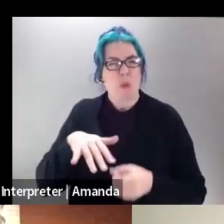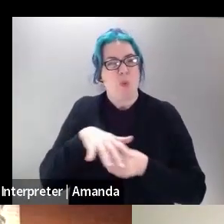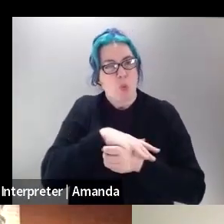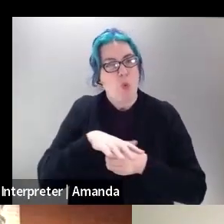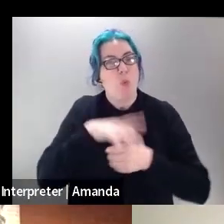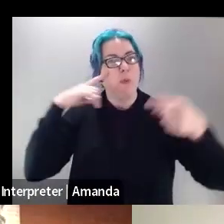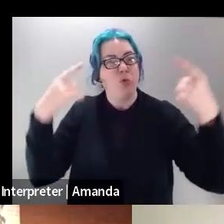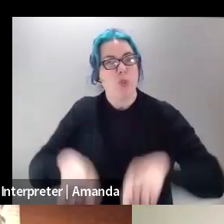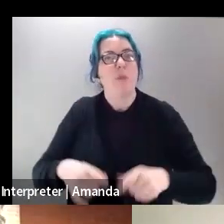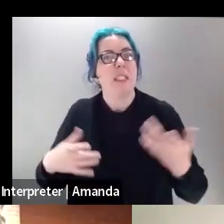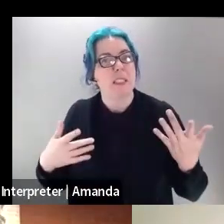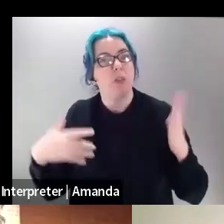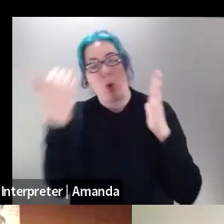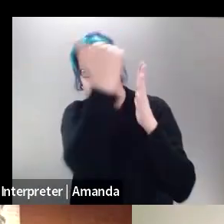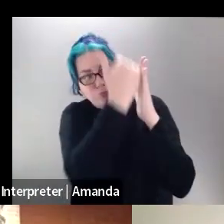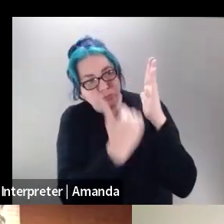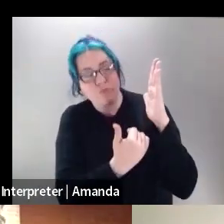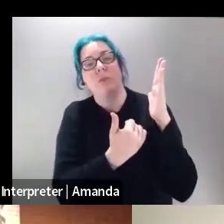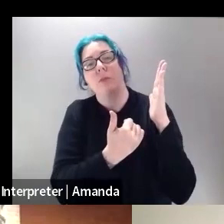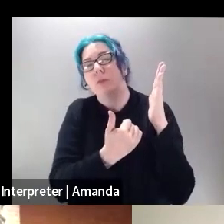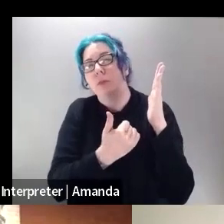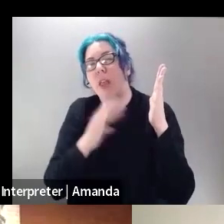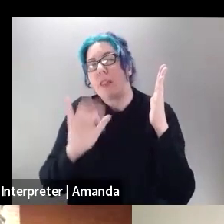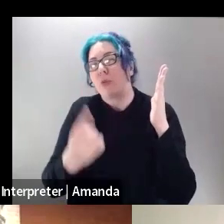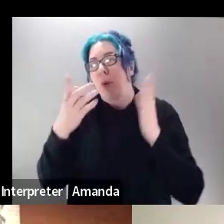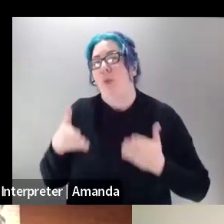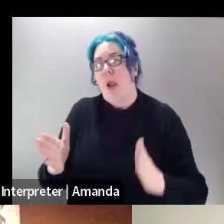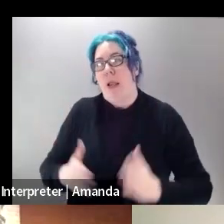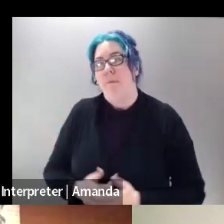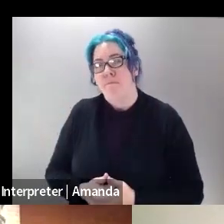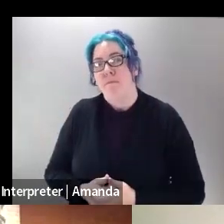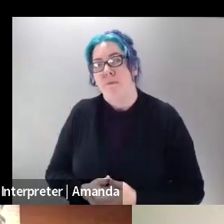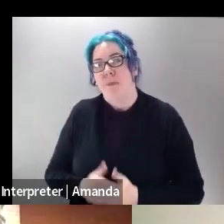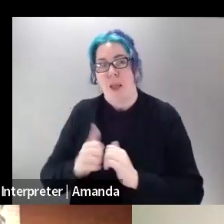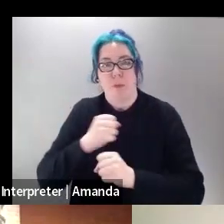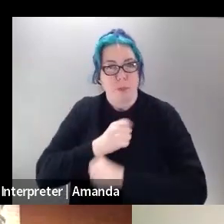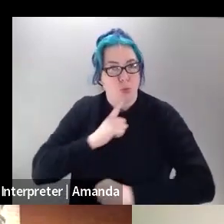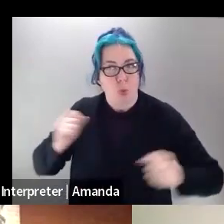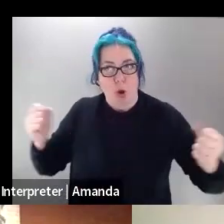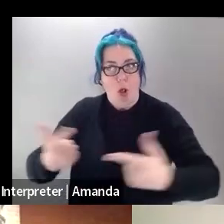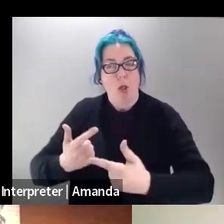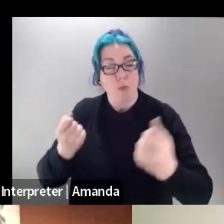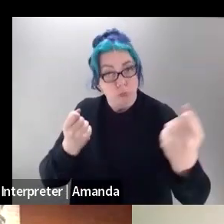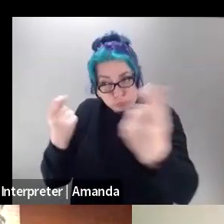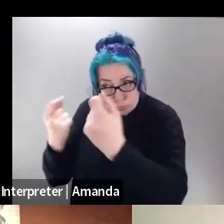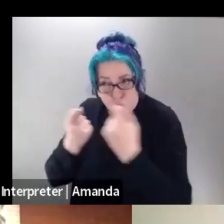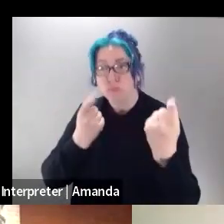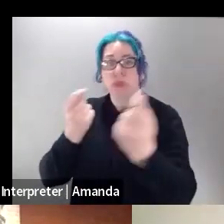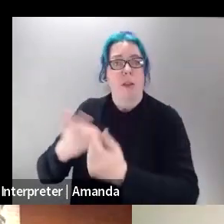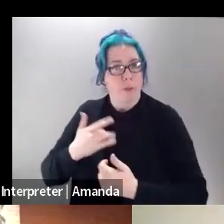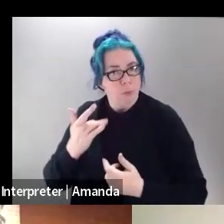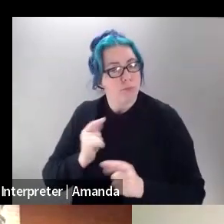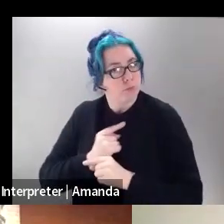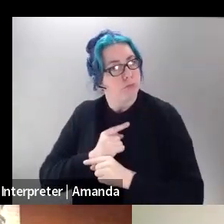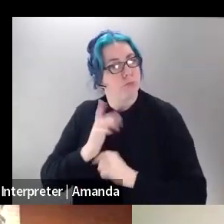that we use to shape that critical early phase of a good creative process. Now, people